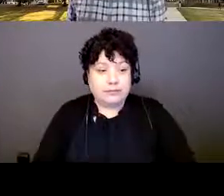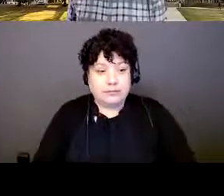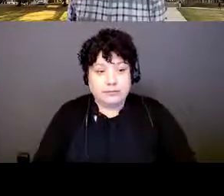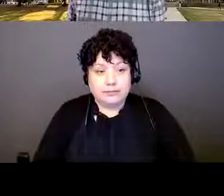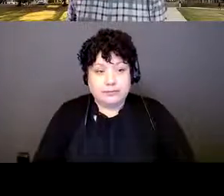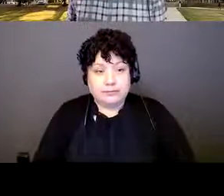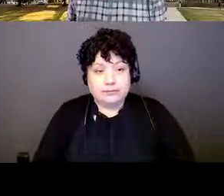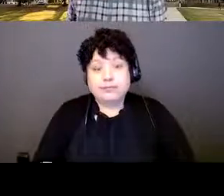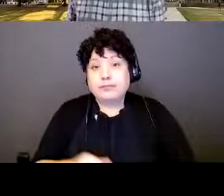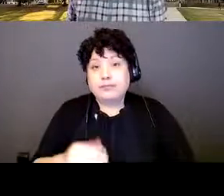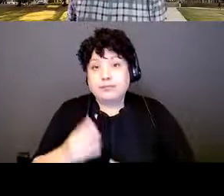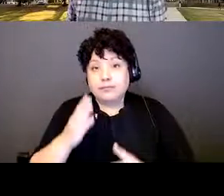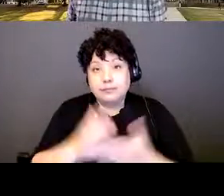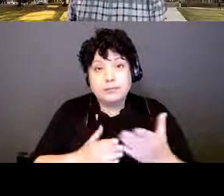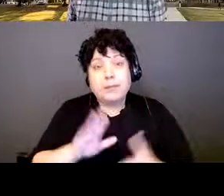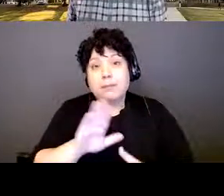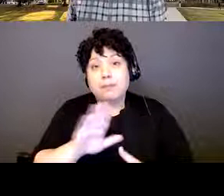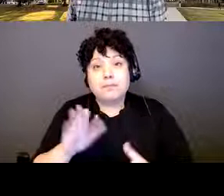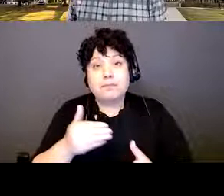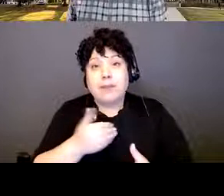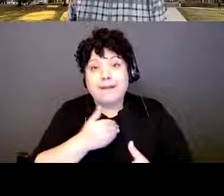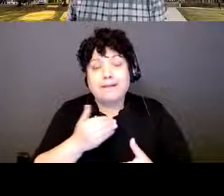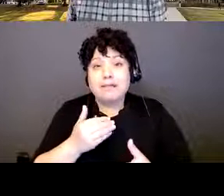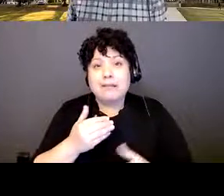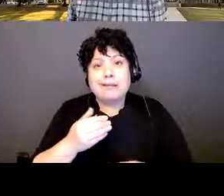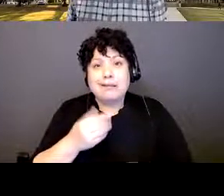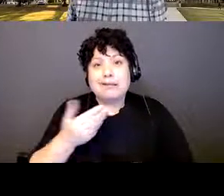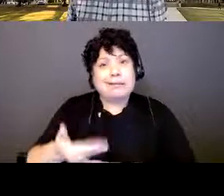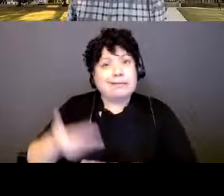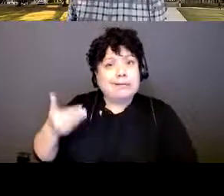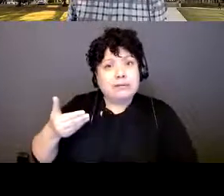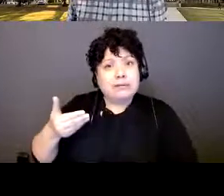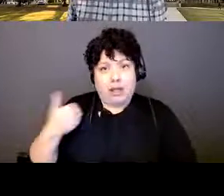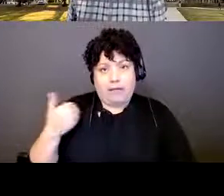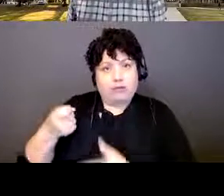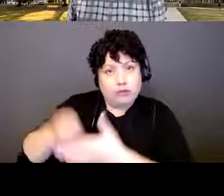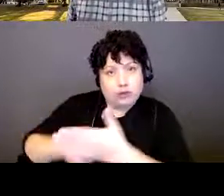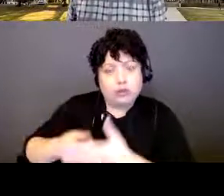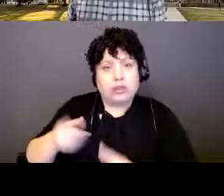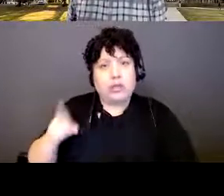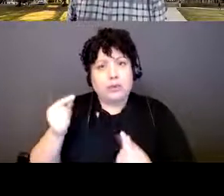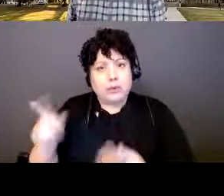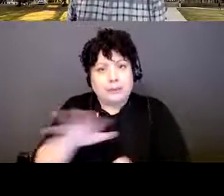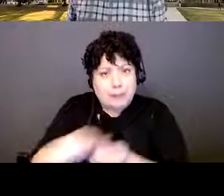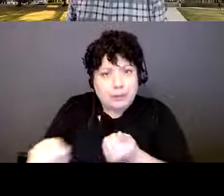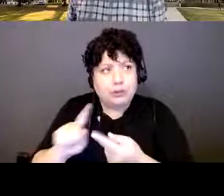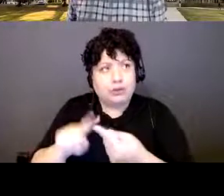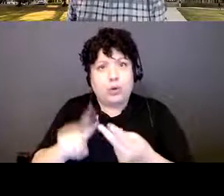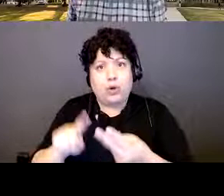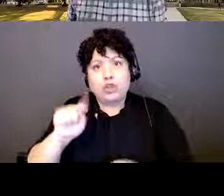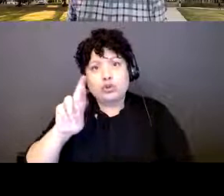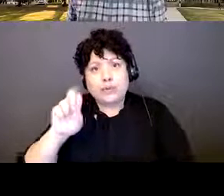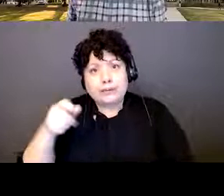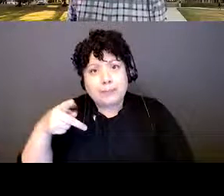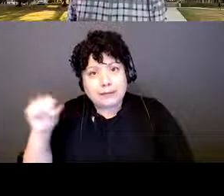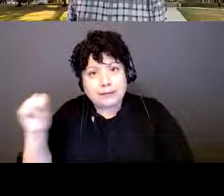Minor charges, we've had some cases where there were warning signs in terms of willful damage, trespassing, harassing